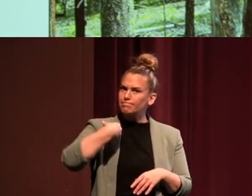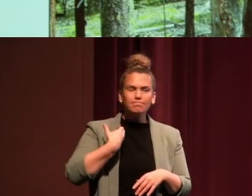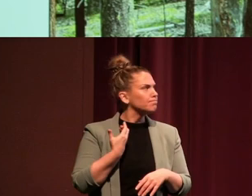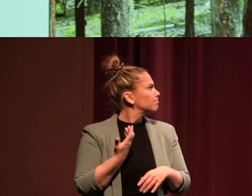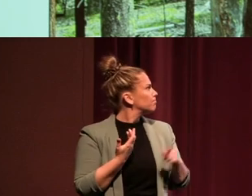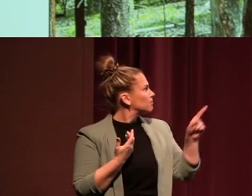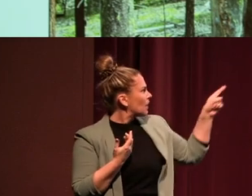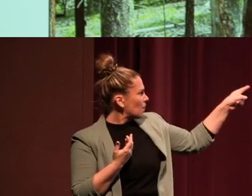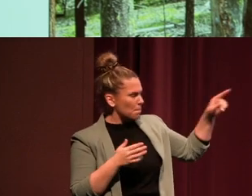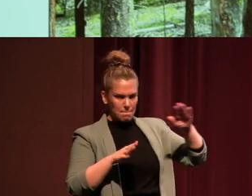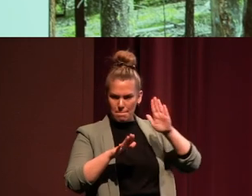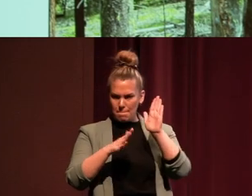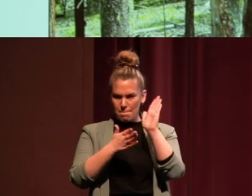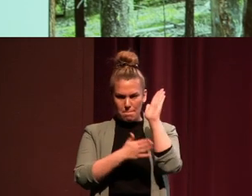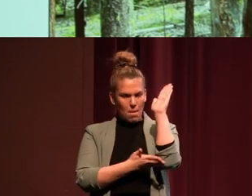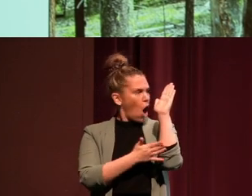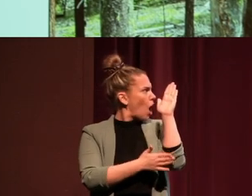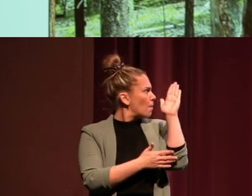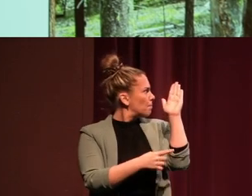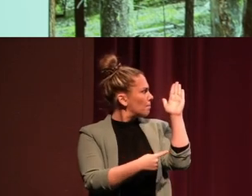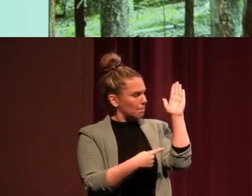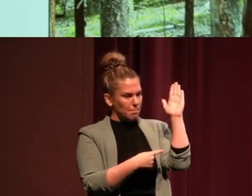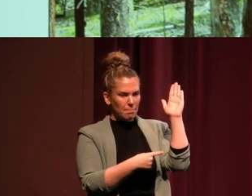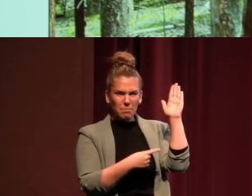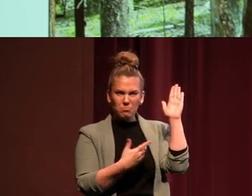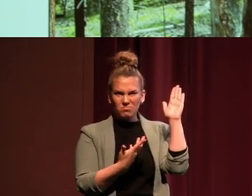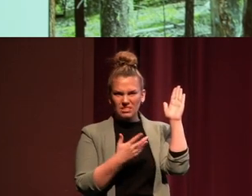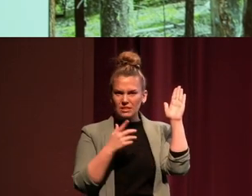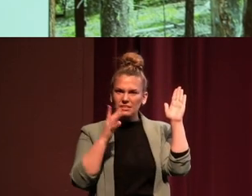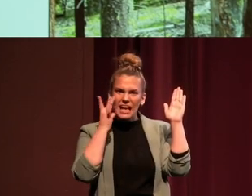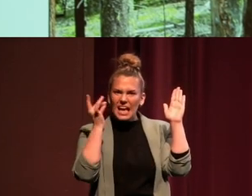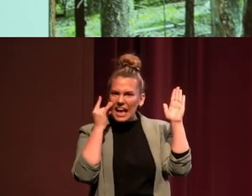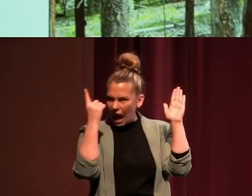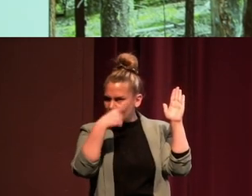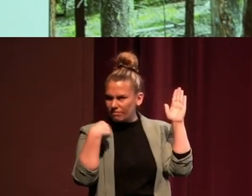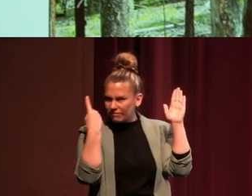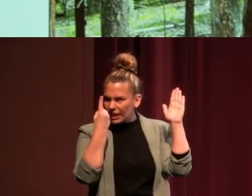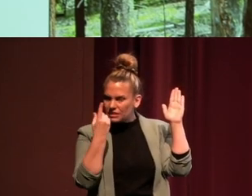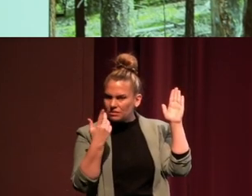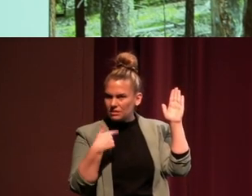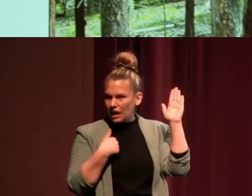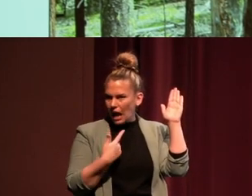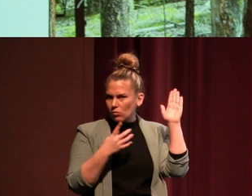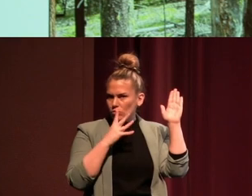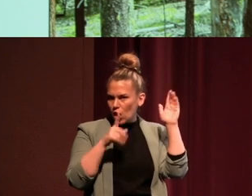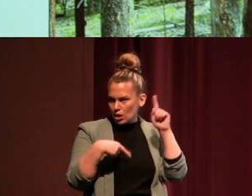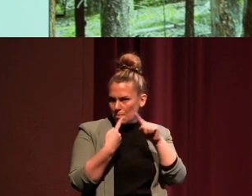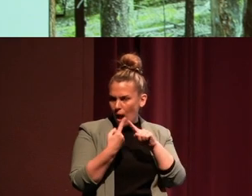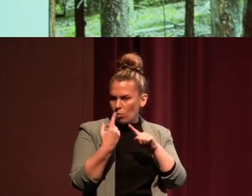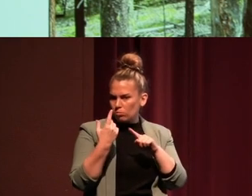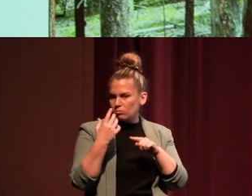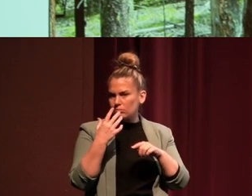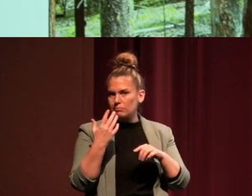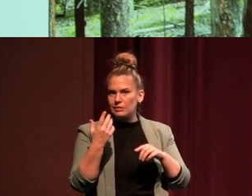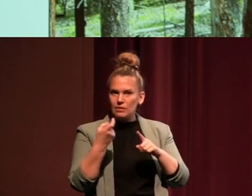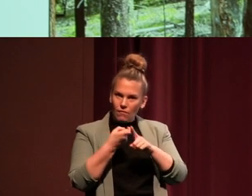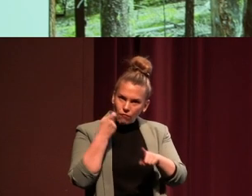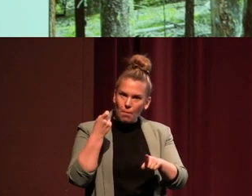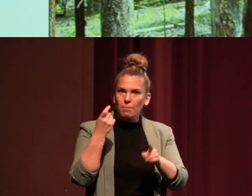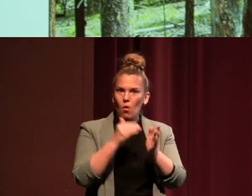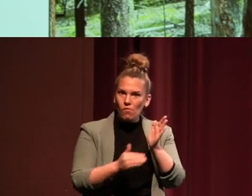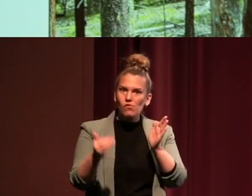here is just one of those cat face features that I've talked about before that are the result of repeated surface